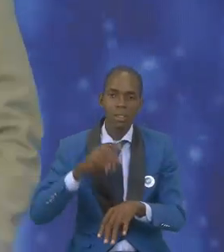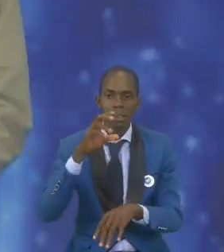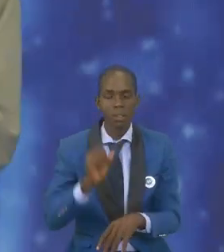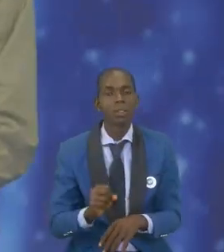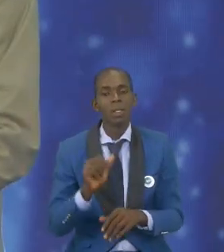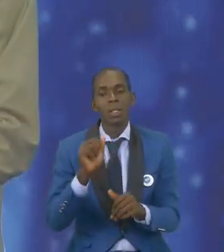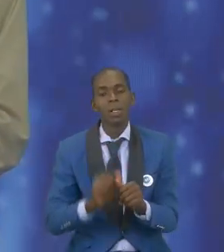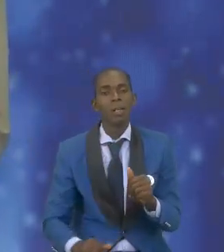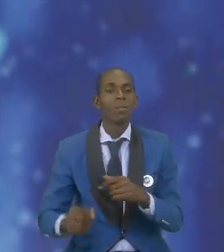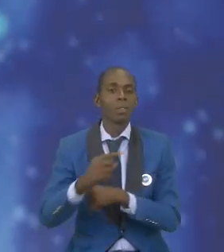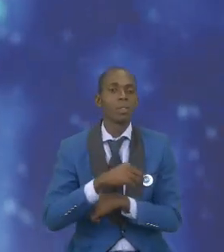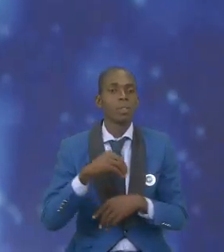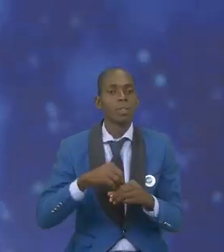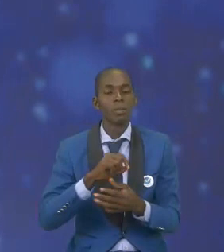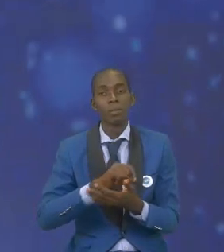day.